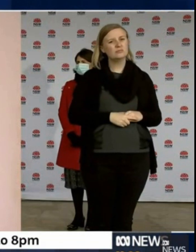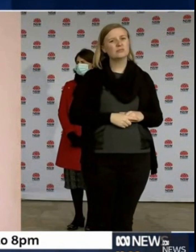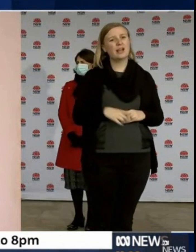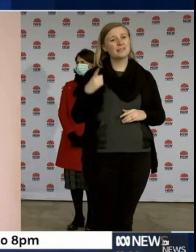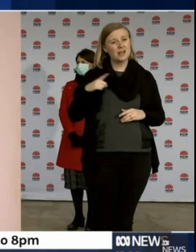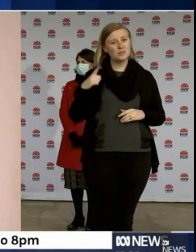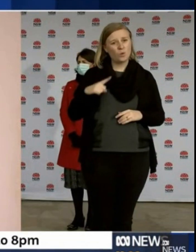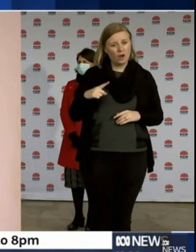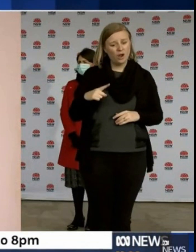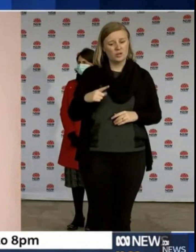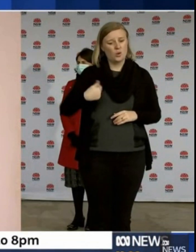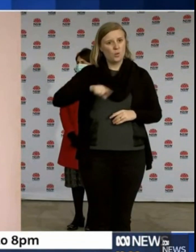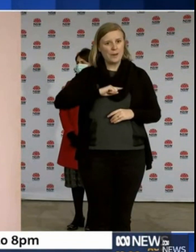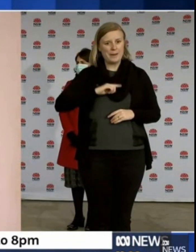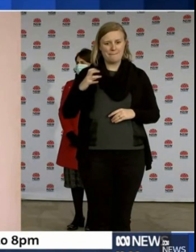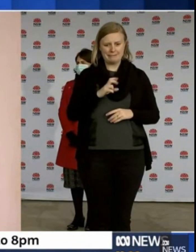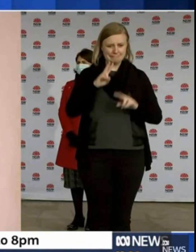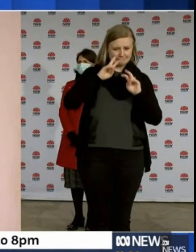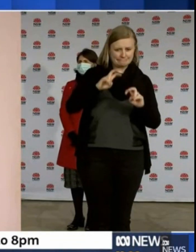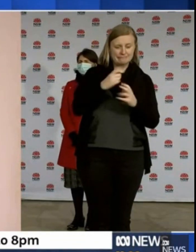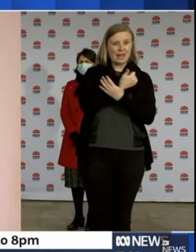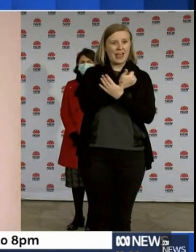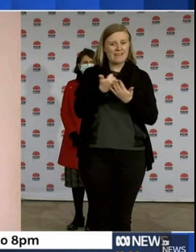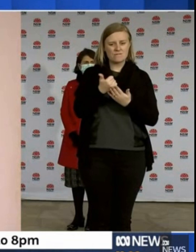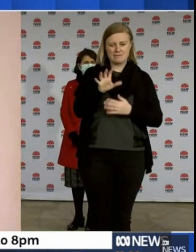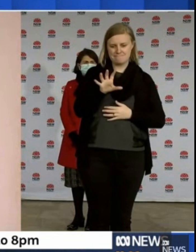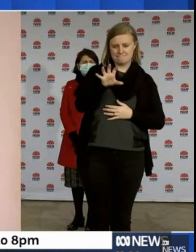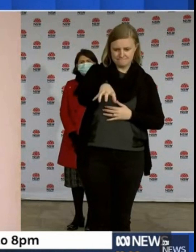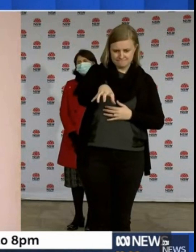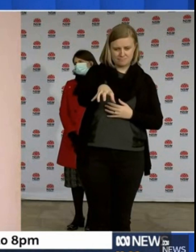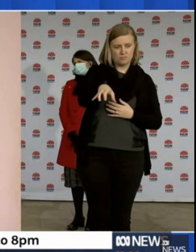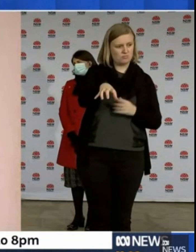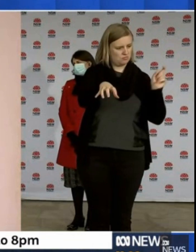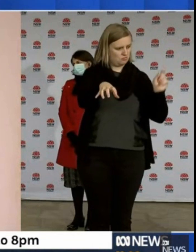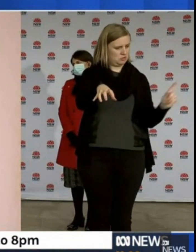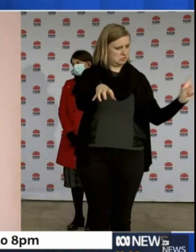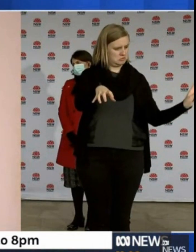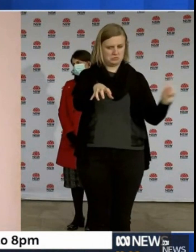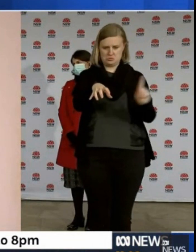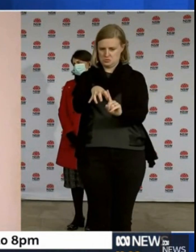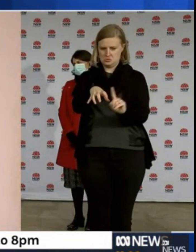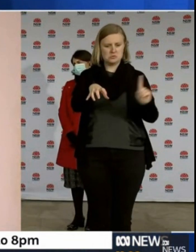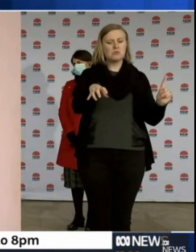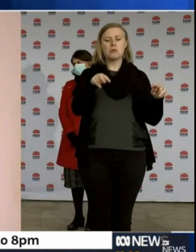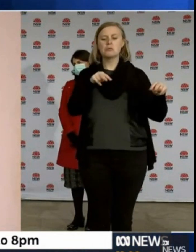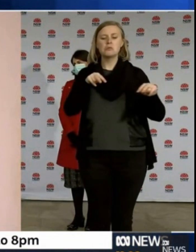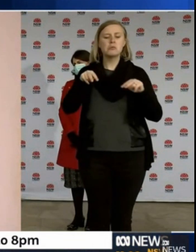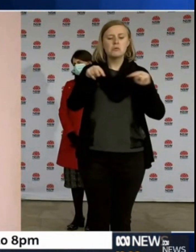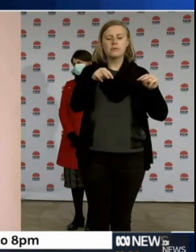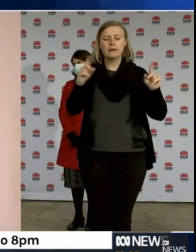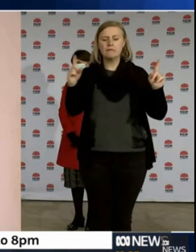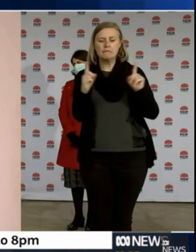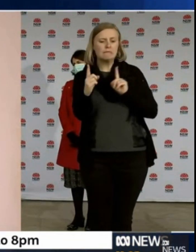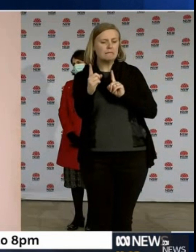that's why we also have to assess each venue, each locations, and whether a person